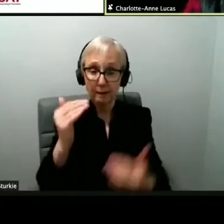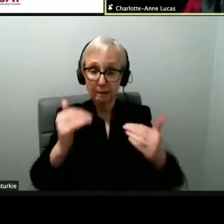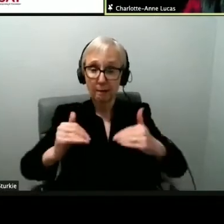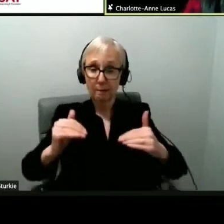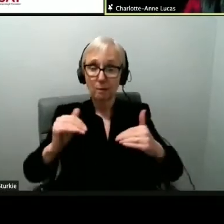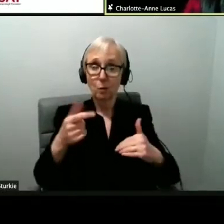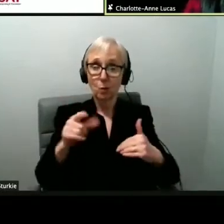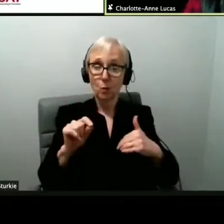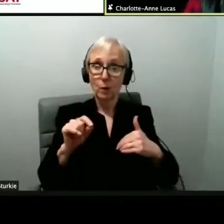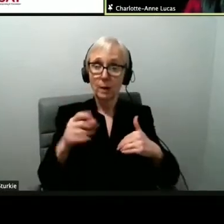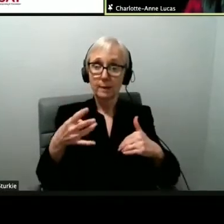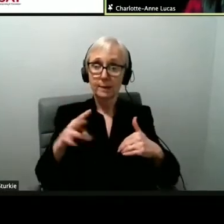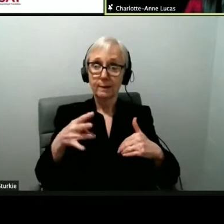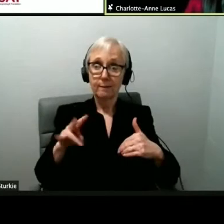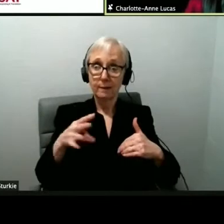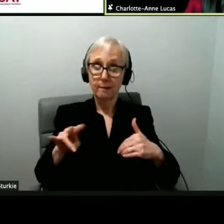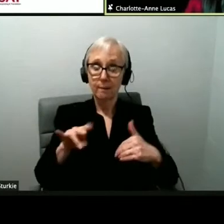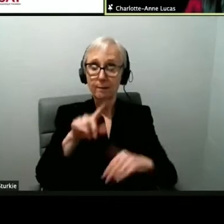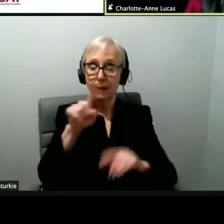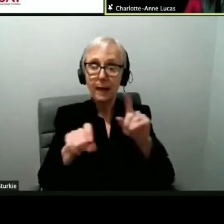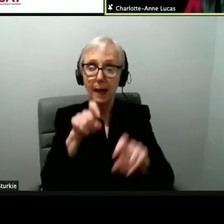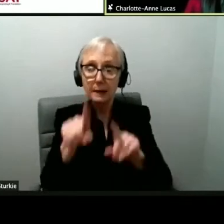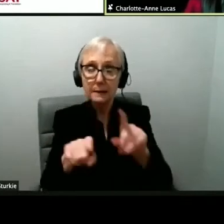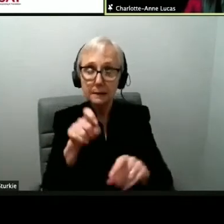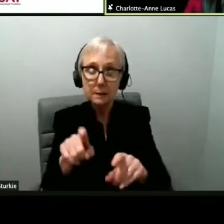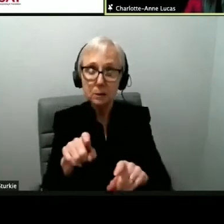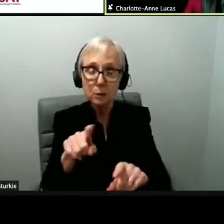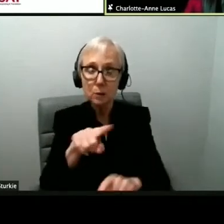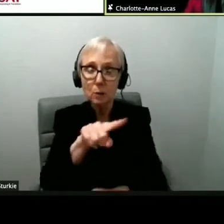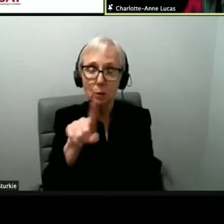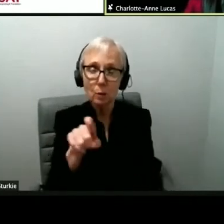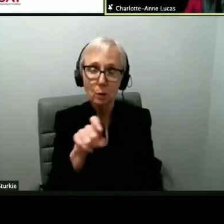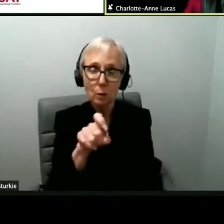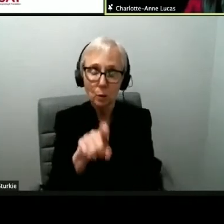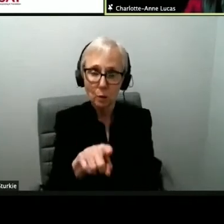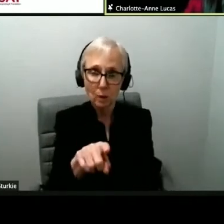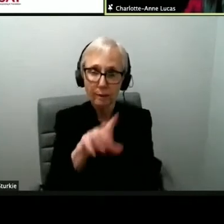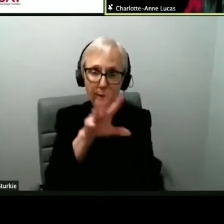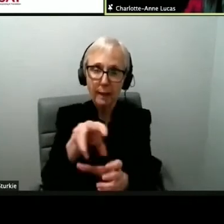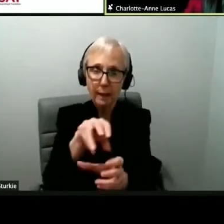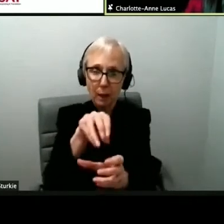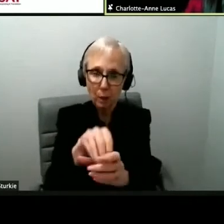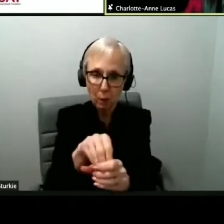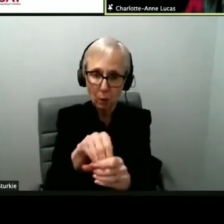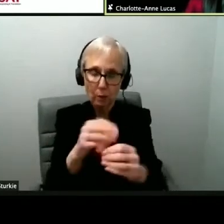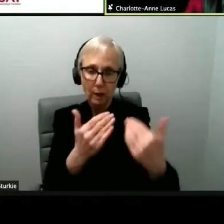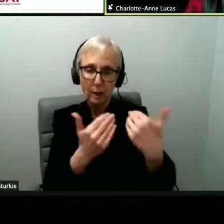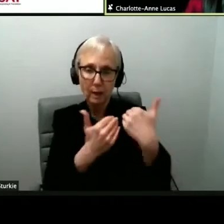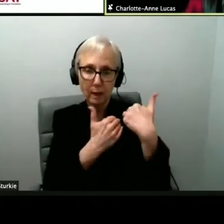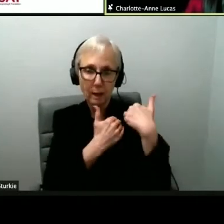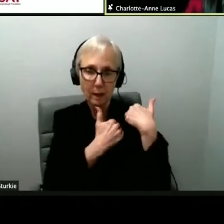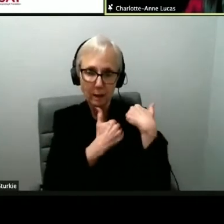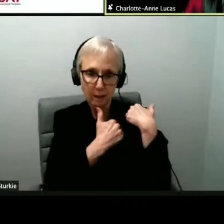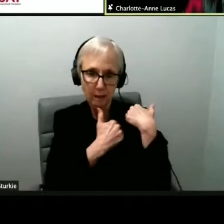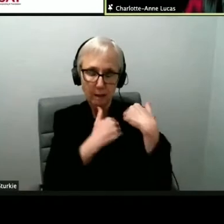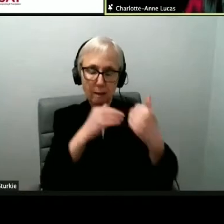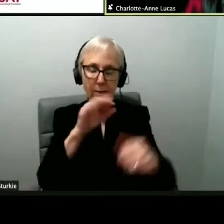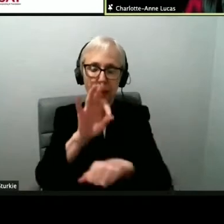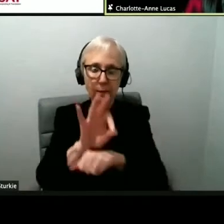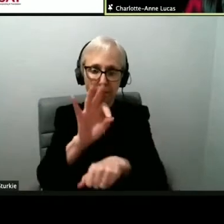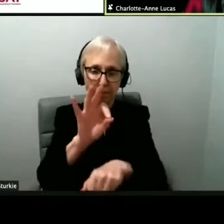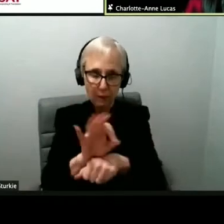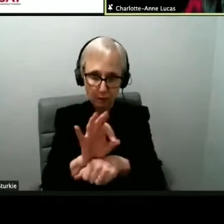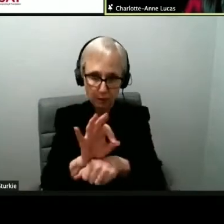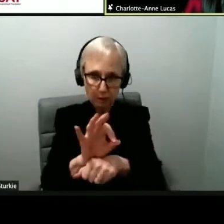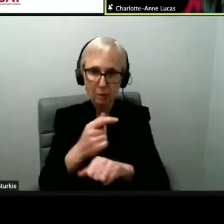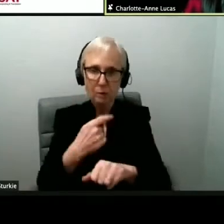and on, I'm going to be asking questions that include an accountability quote. Function so that you